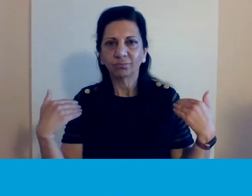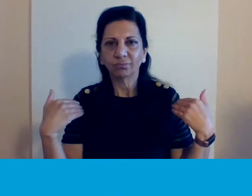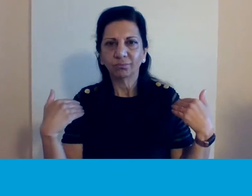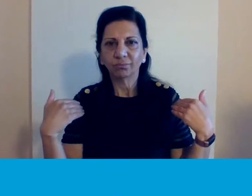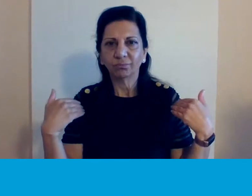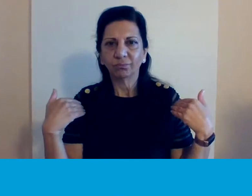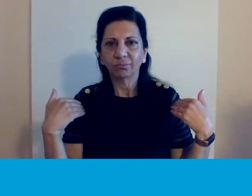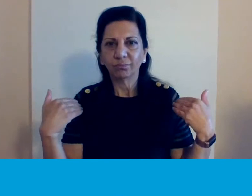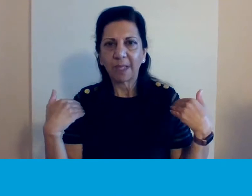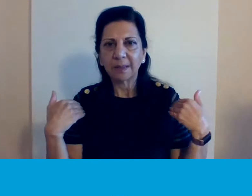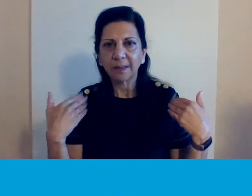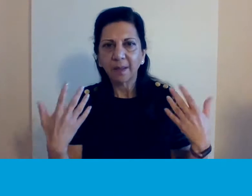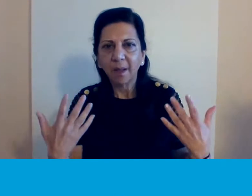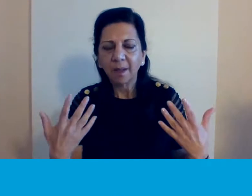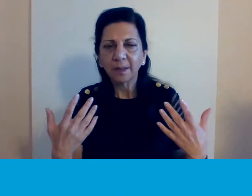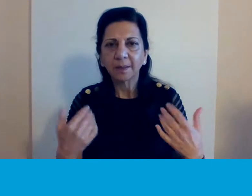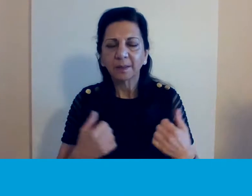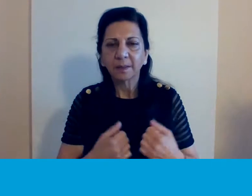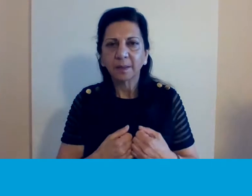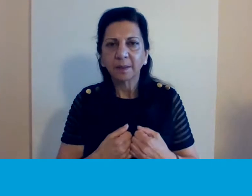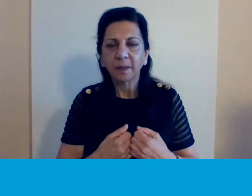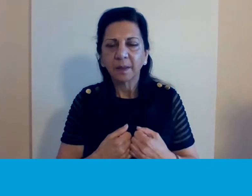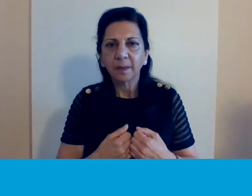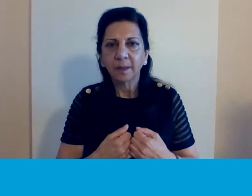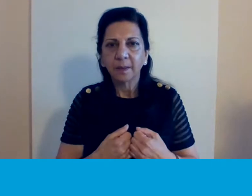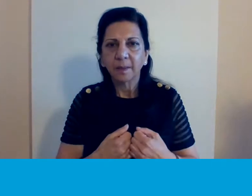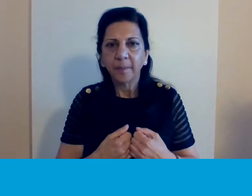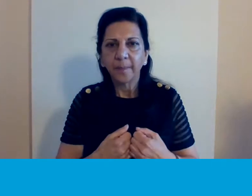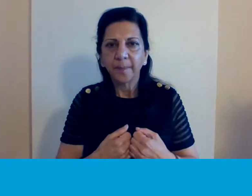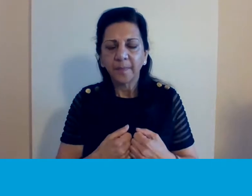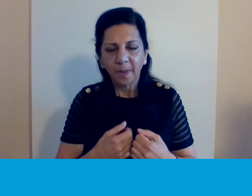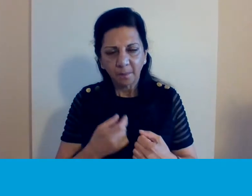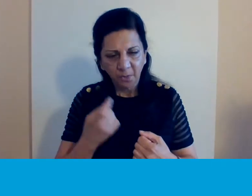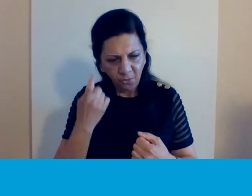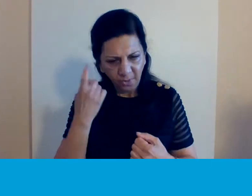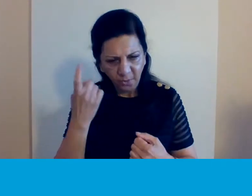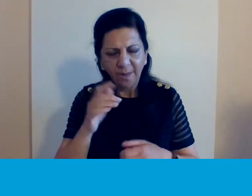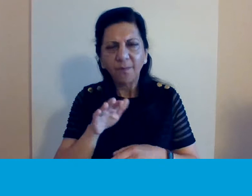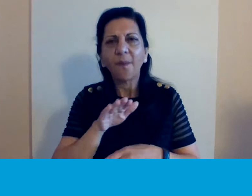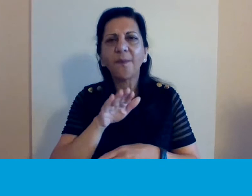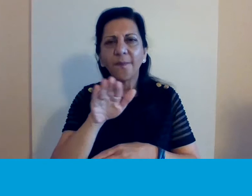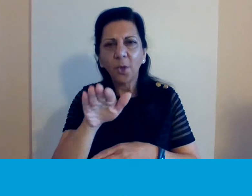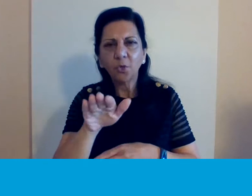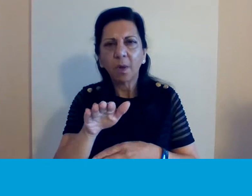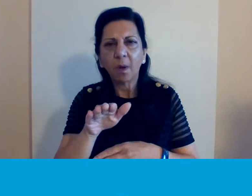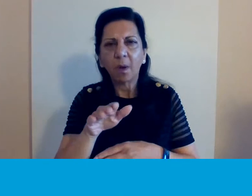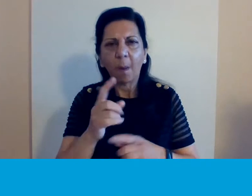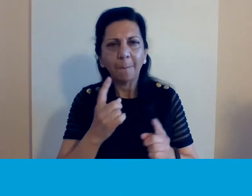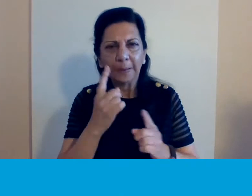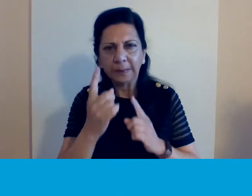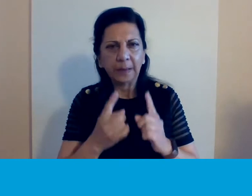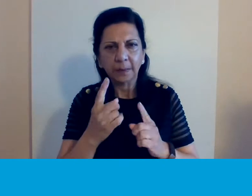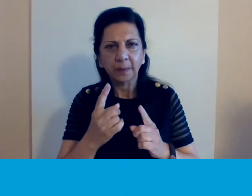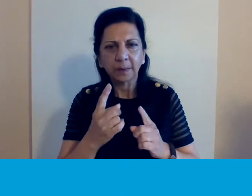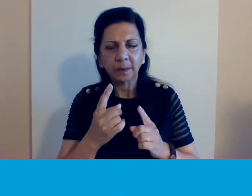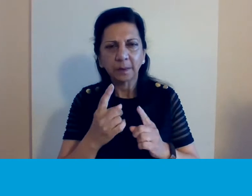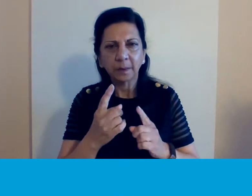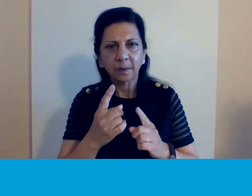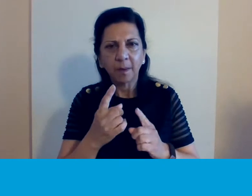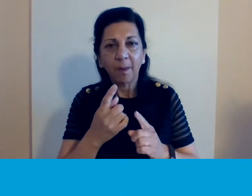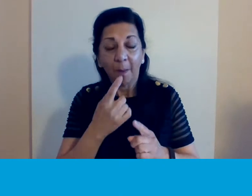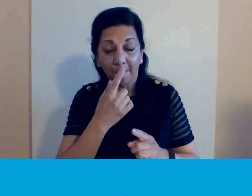health. I'm just trying to think for future sessions, and I'm whether it would be helpful